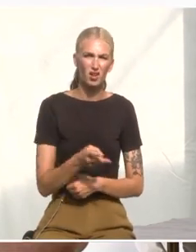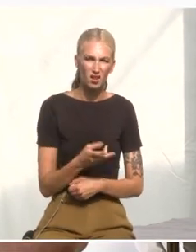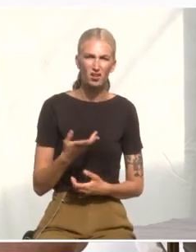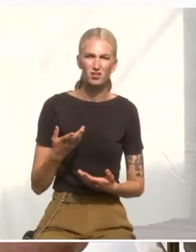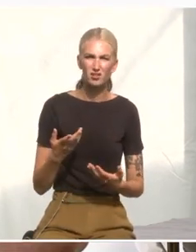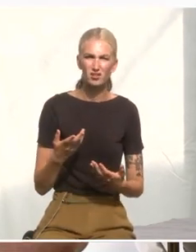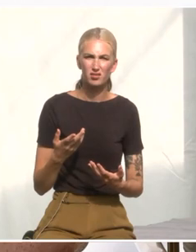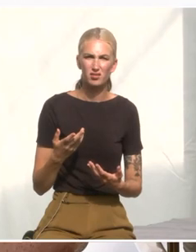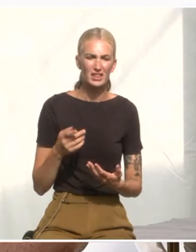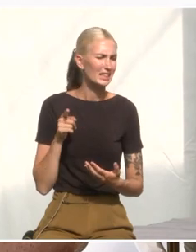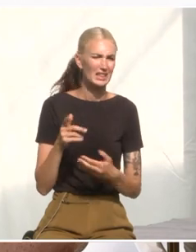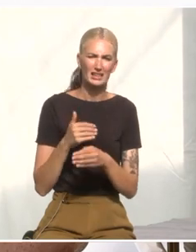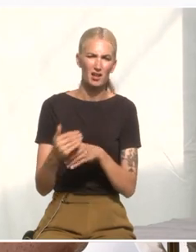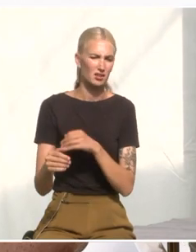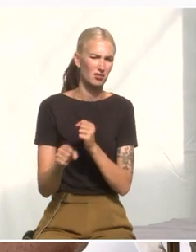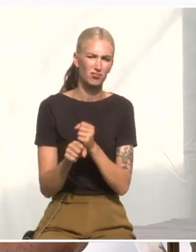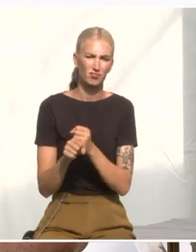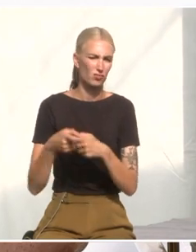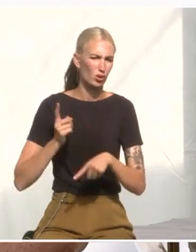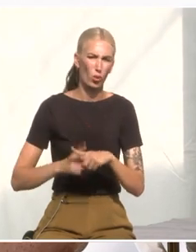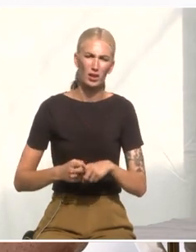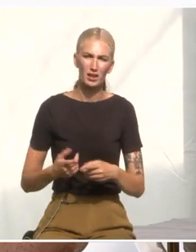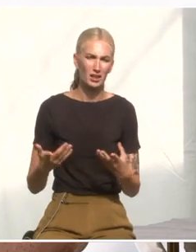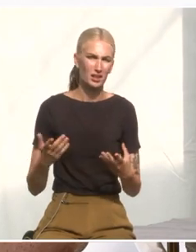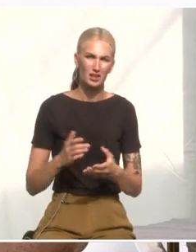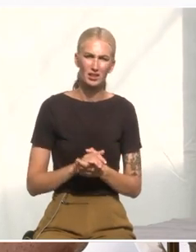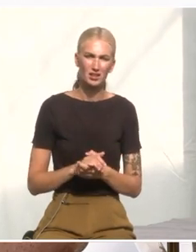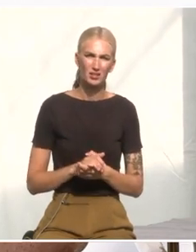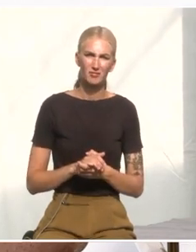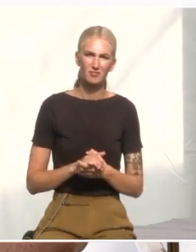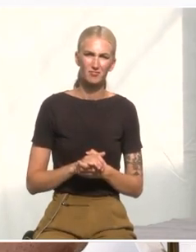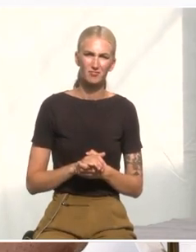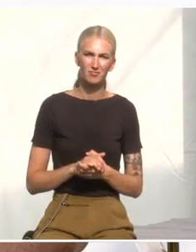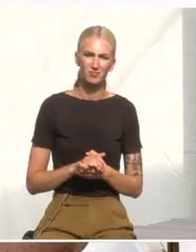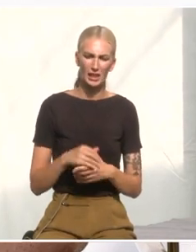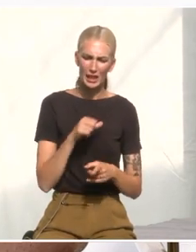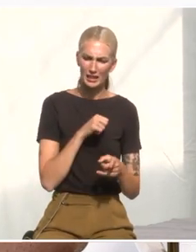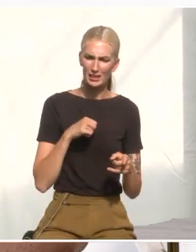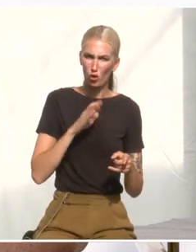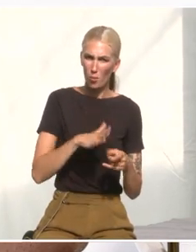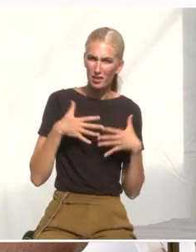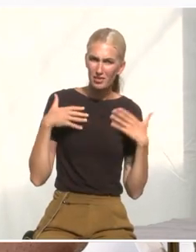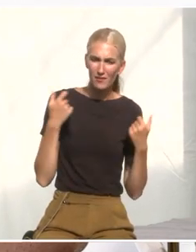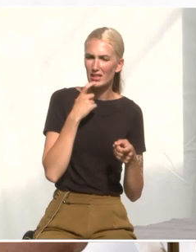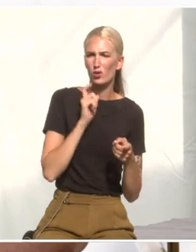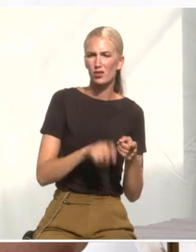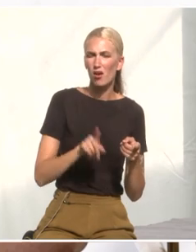and that can't go on. And still, he's not interested in himself, but the